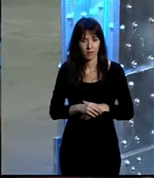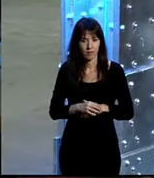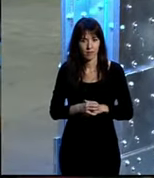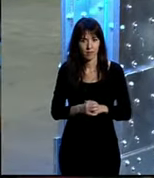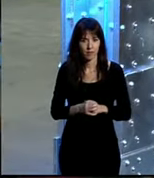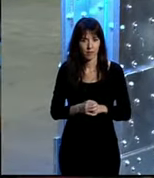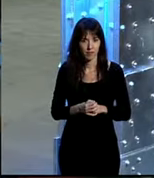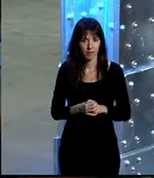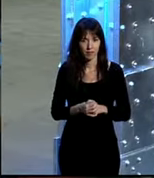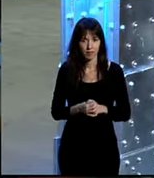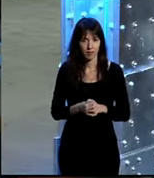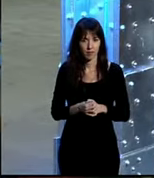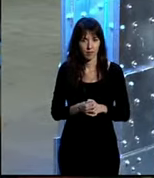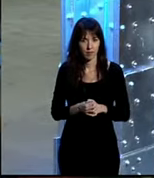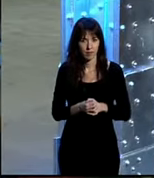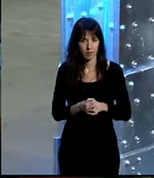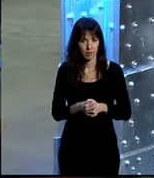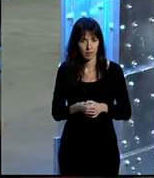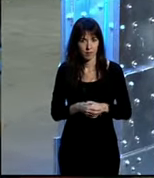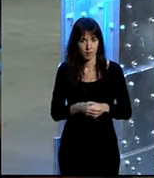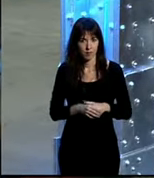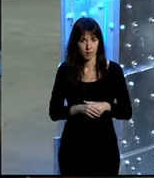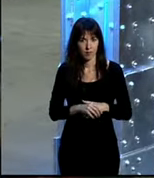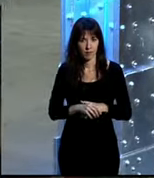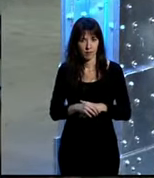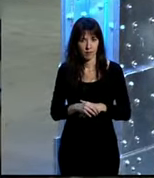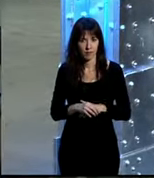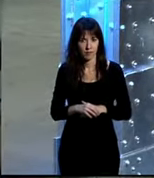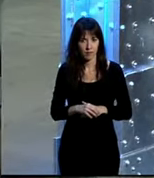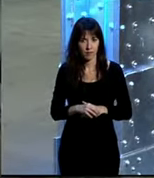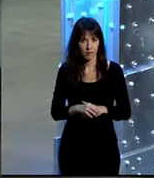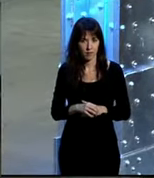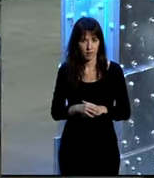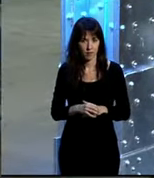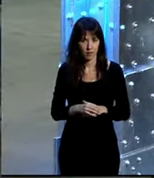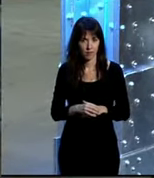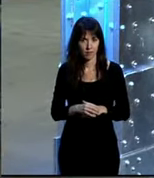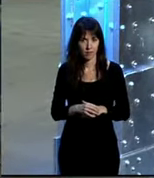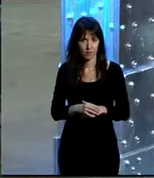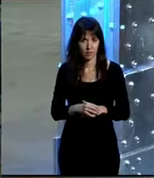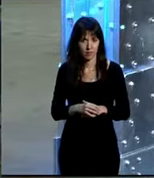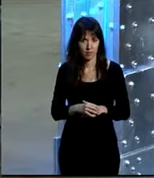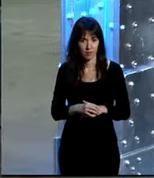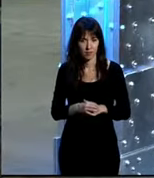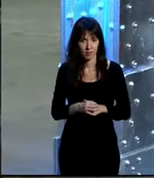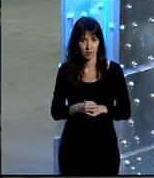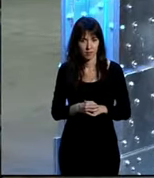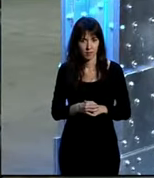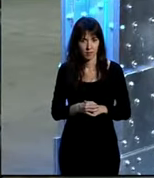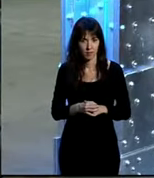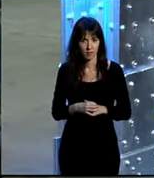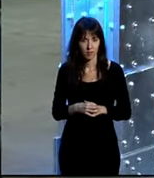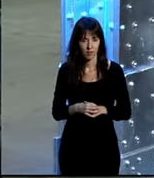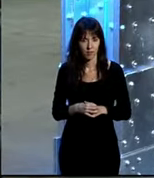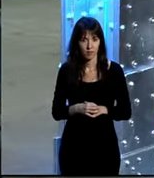this. The Oculus Rift is just one screen, but there are two lenses. Virtual reality is three